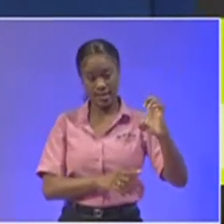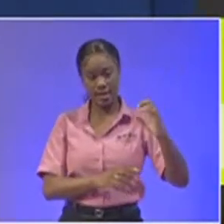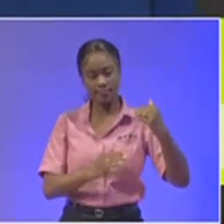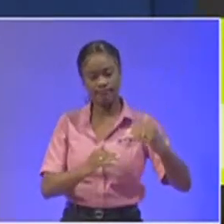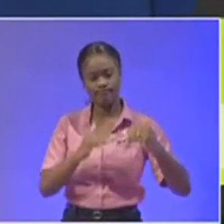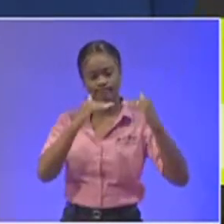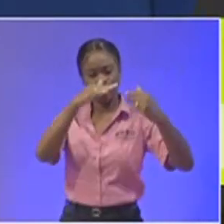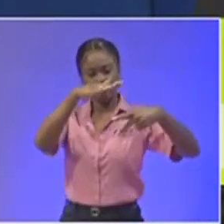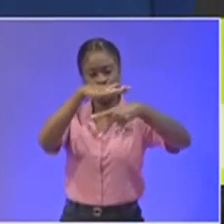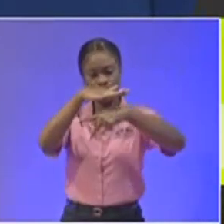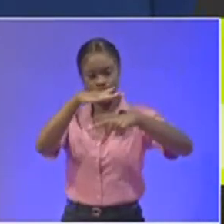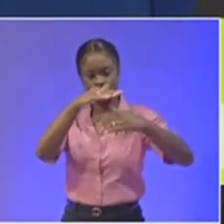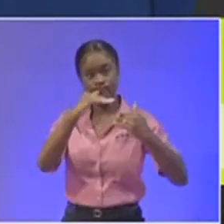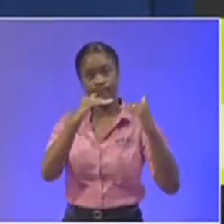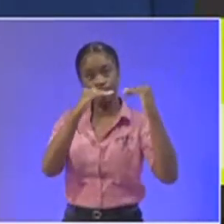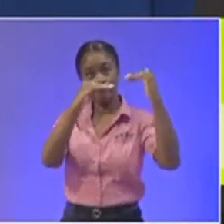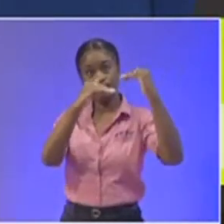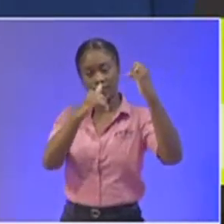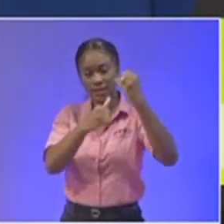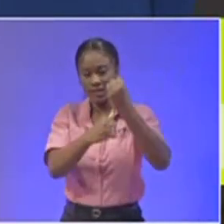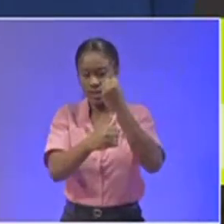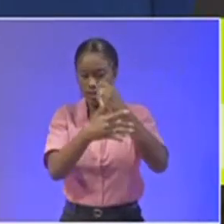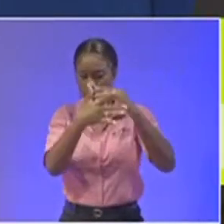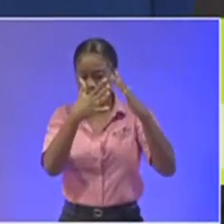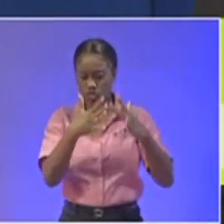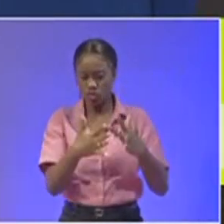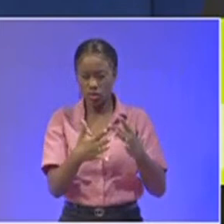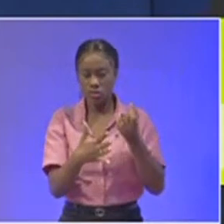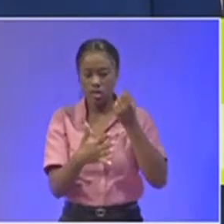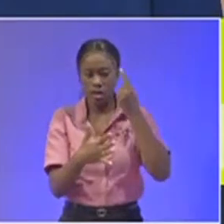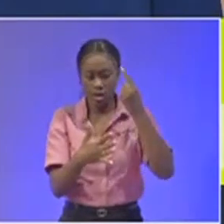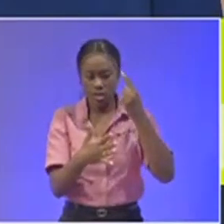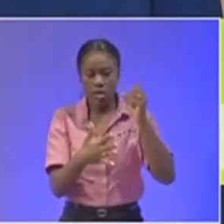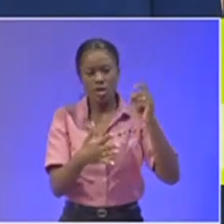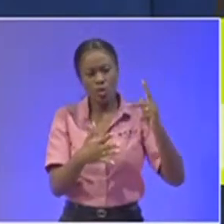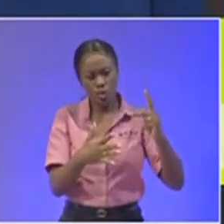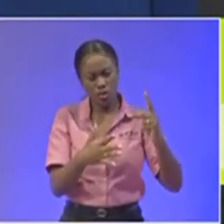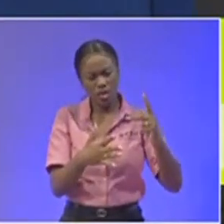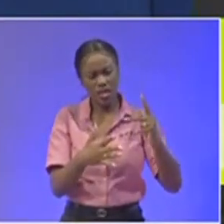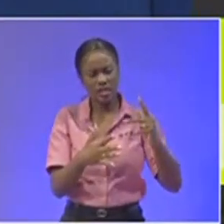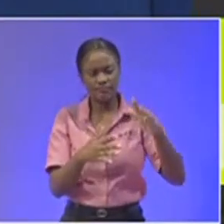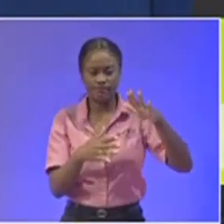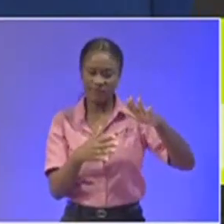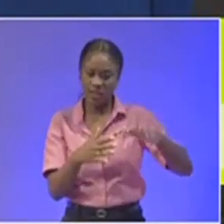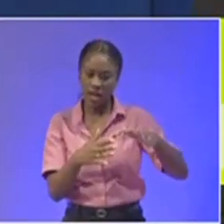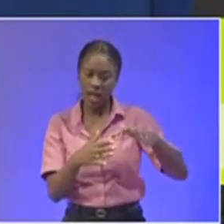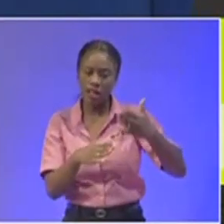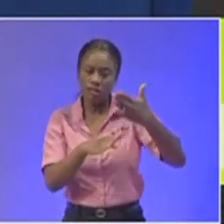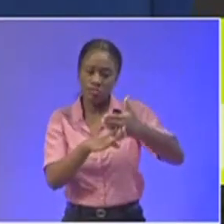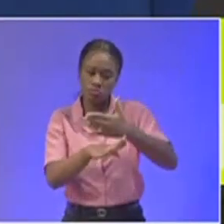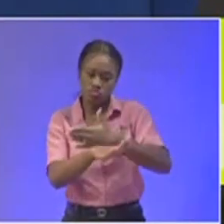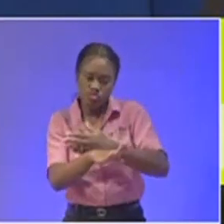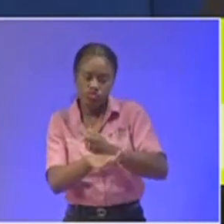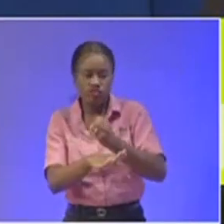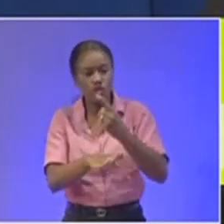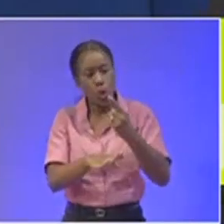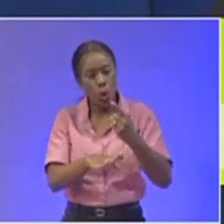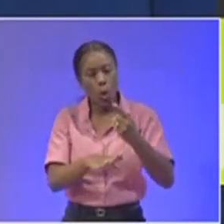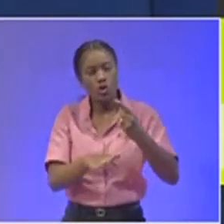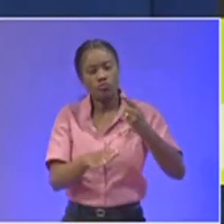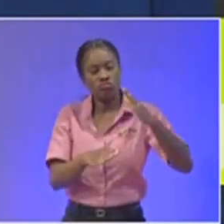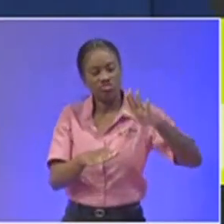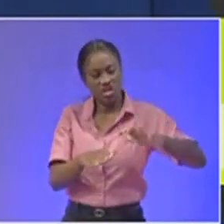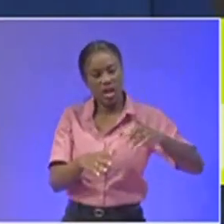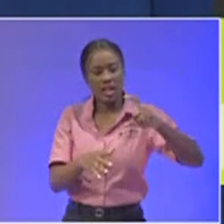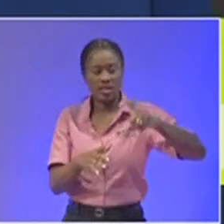of schooling. And in tracking our students, then we are able to have a time, something that is very